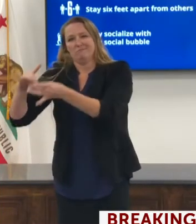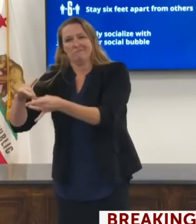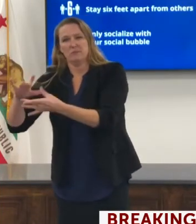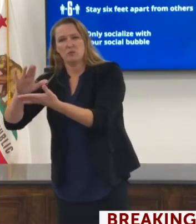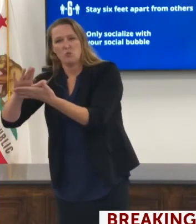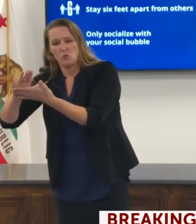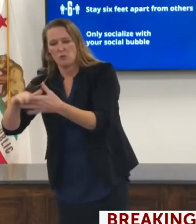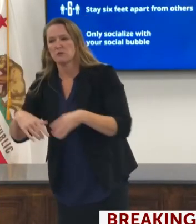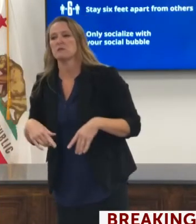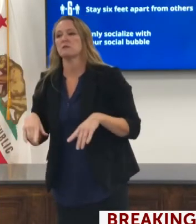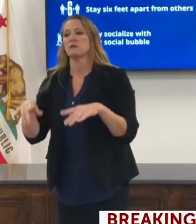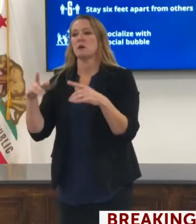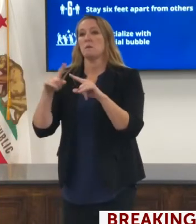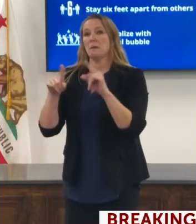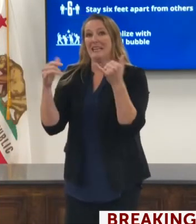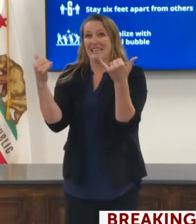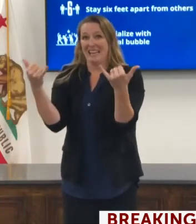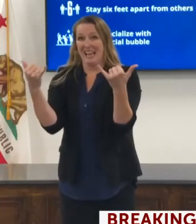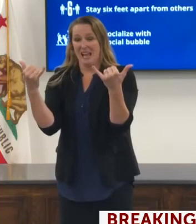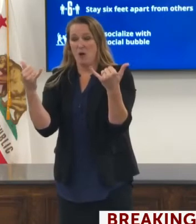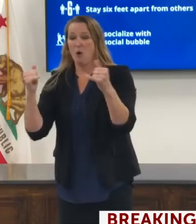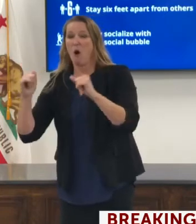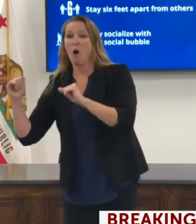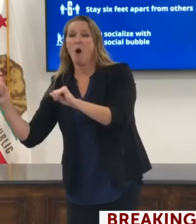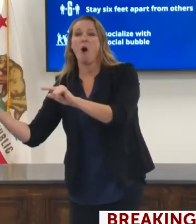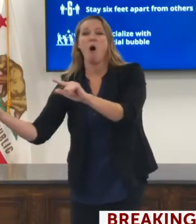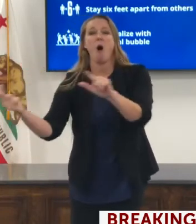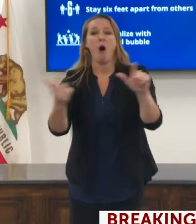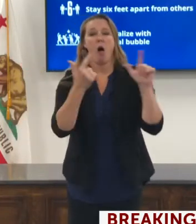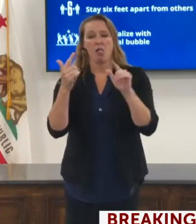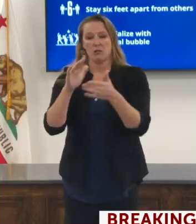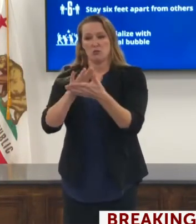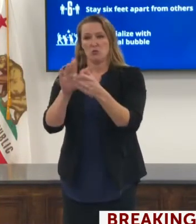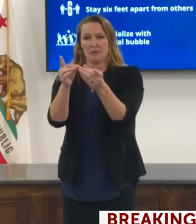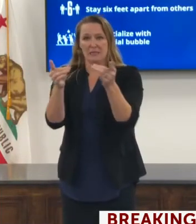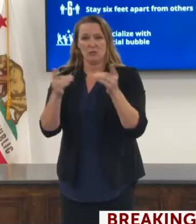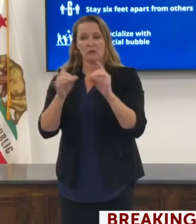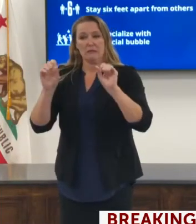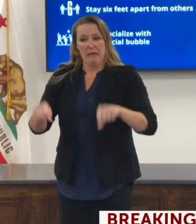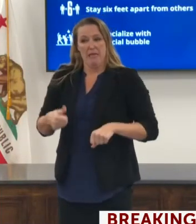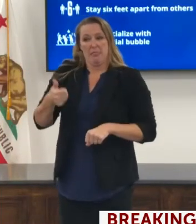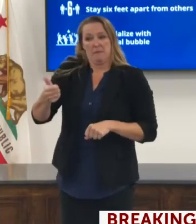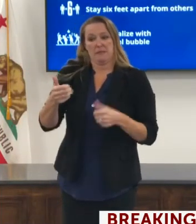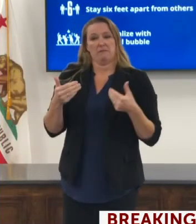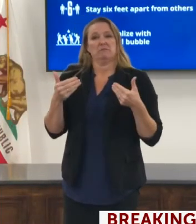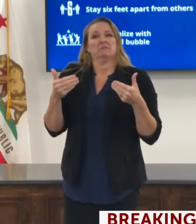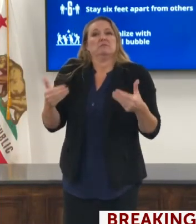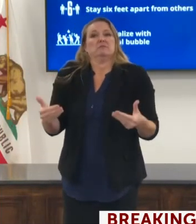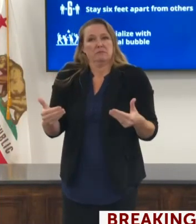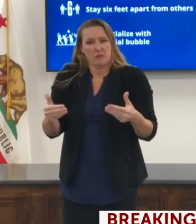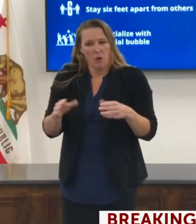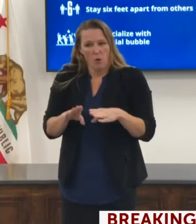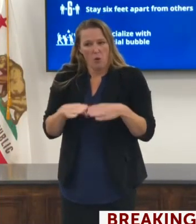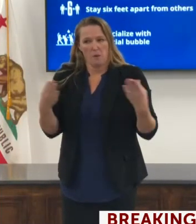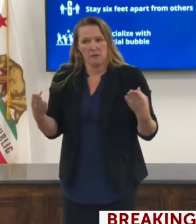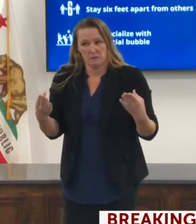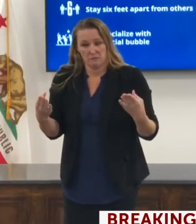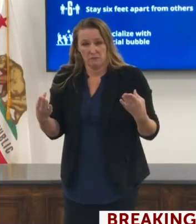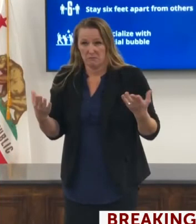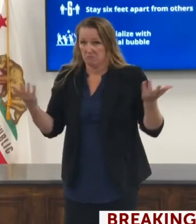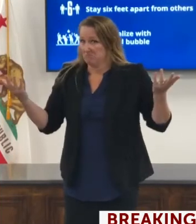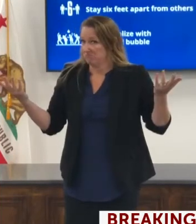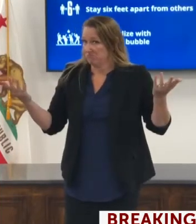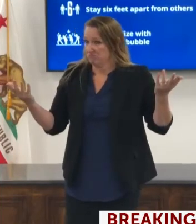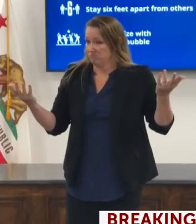All of our school districts now may move forward with reopening. They may do so in any way that they choose